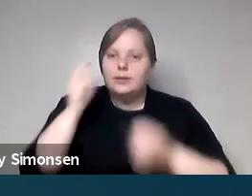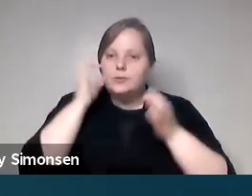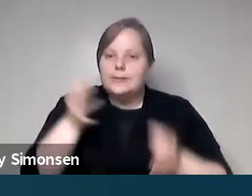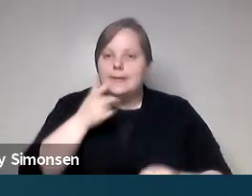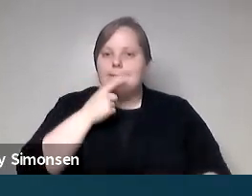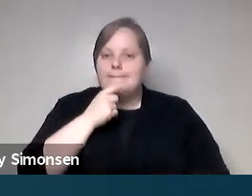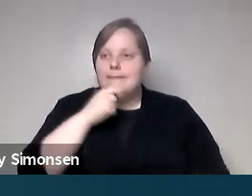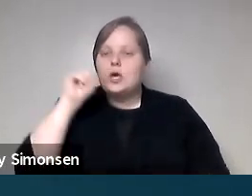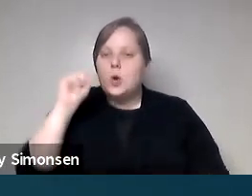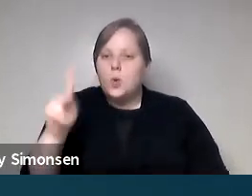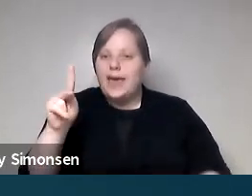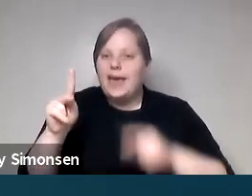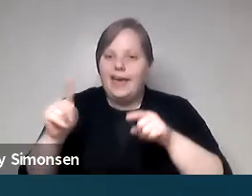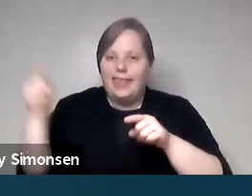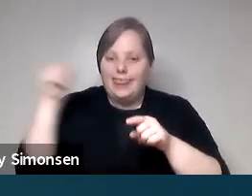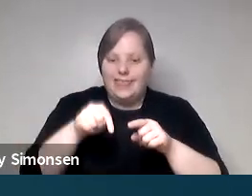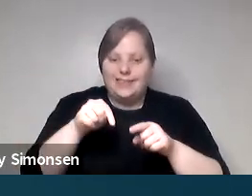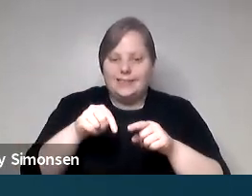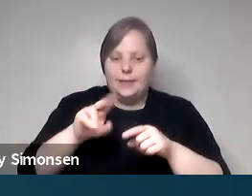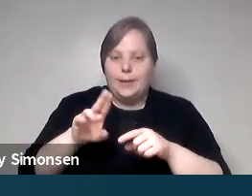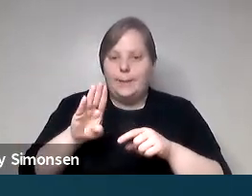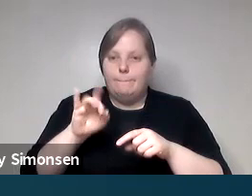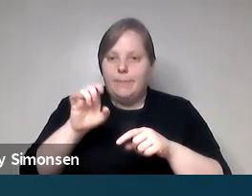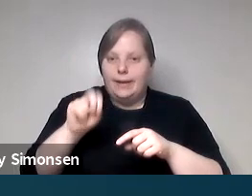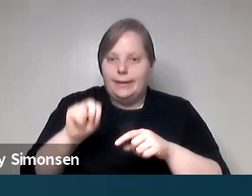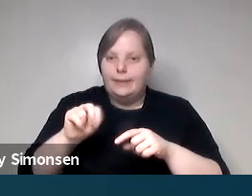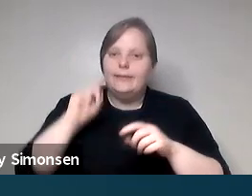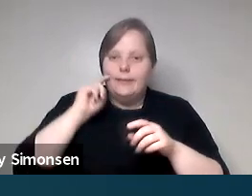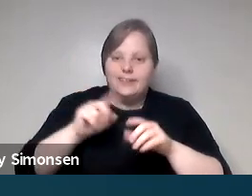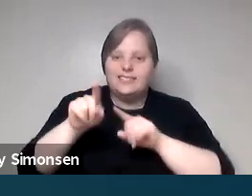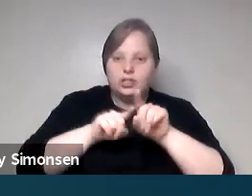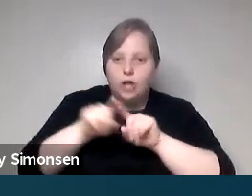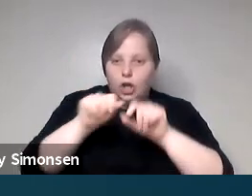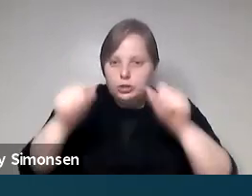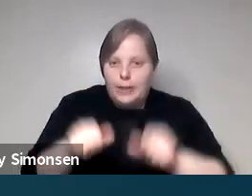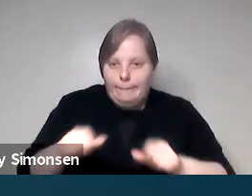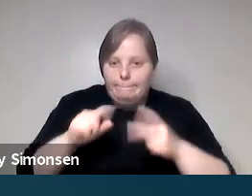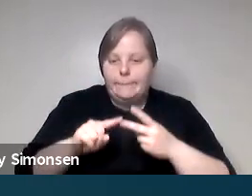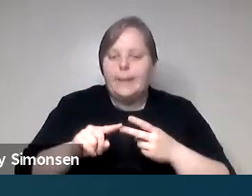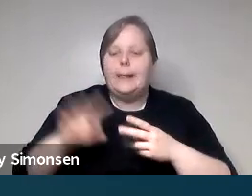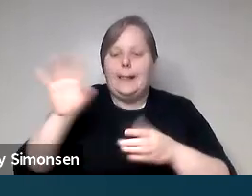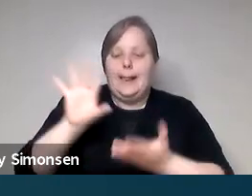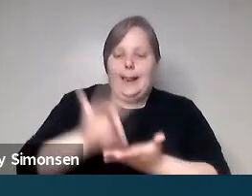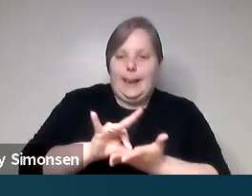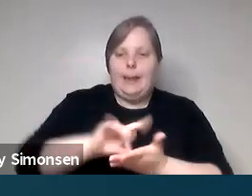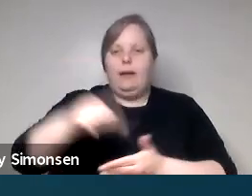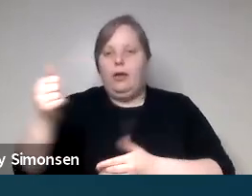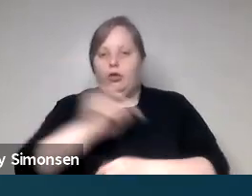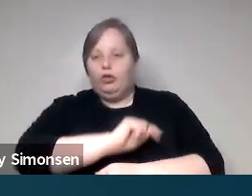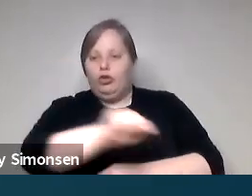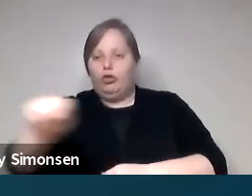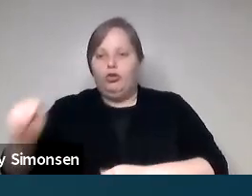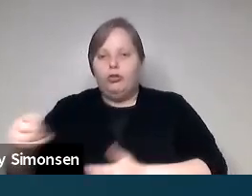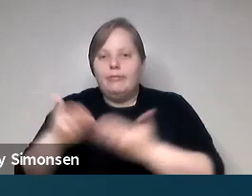the 5-point star, and then you've given all the other games a different feeling, a